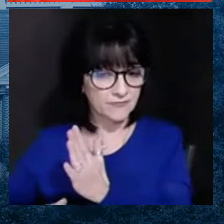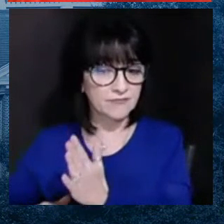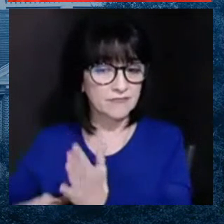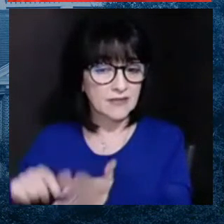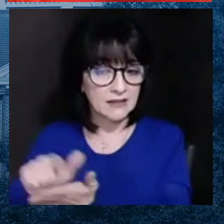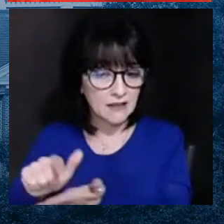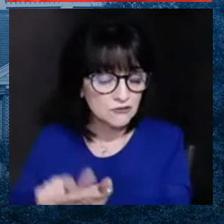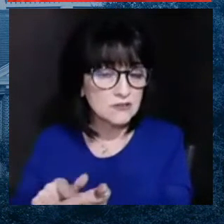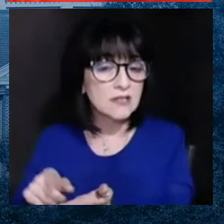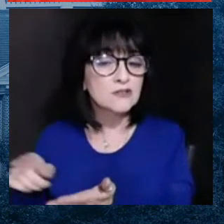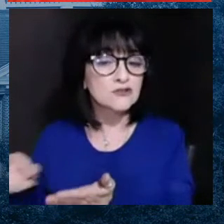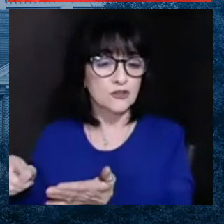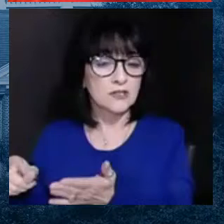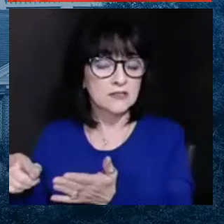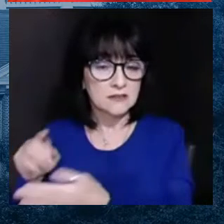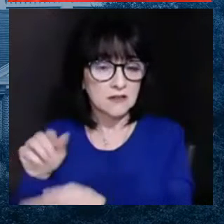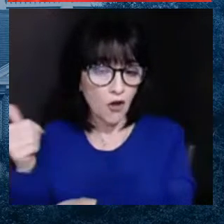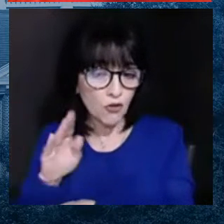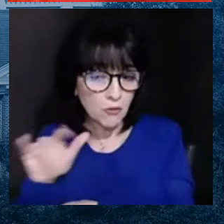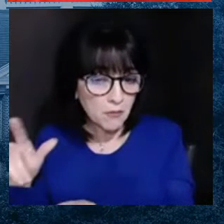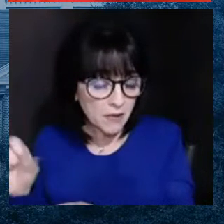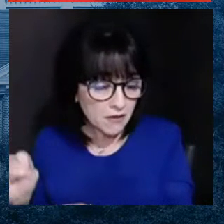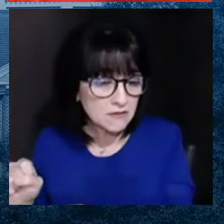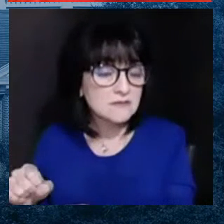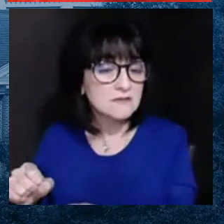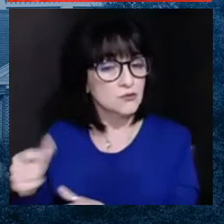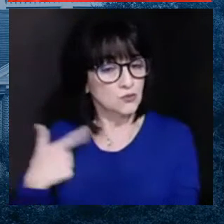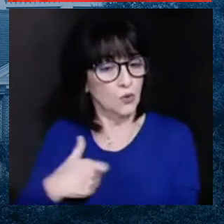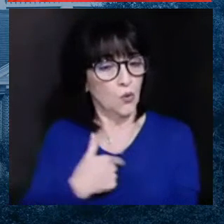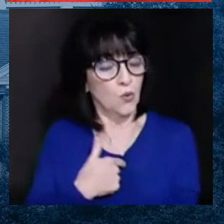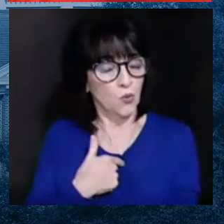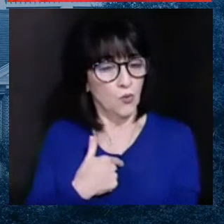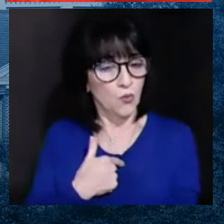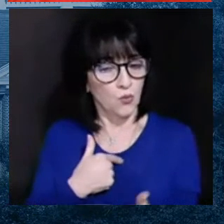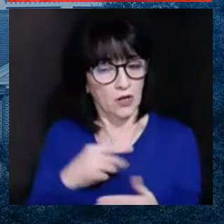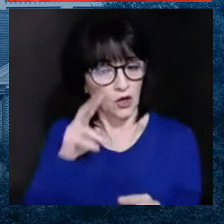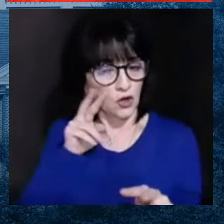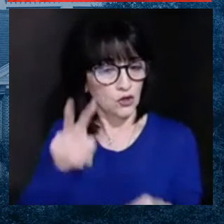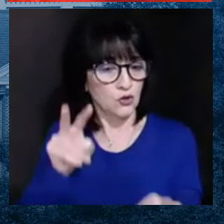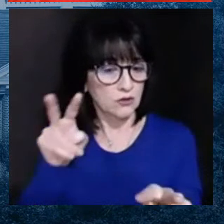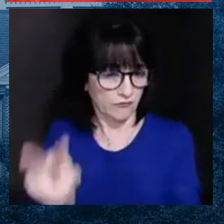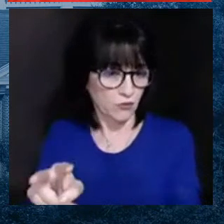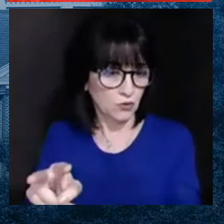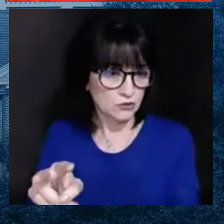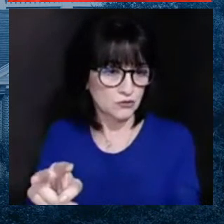that. Senator Pinckney is in your field, and she knows what goes